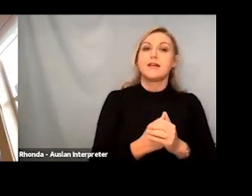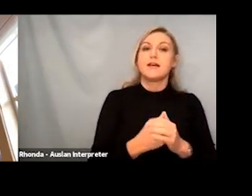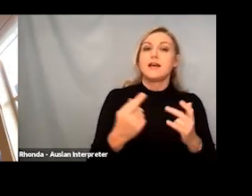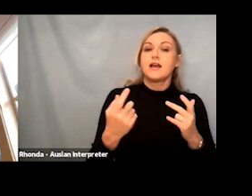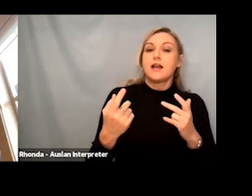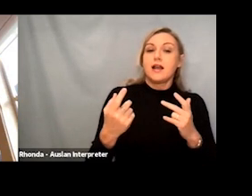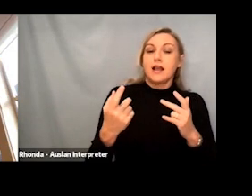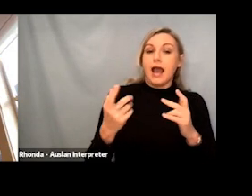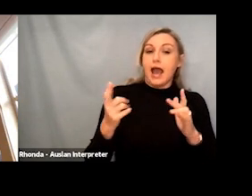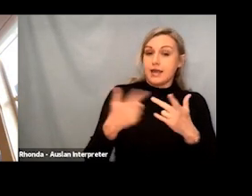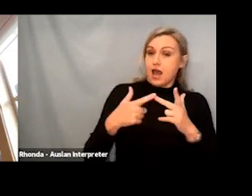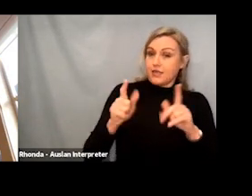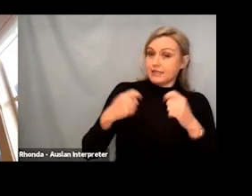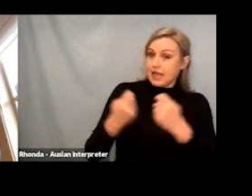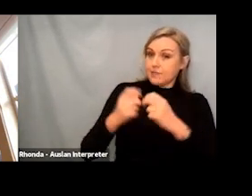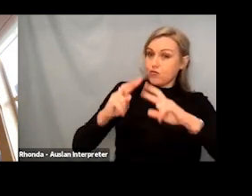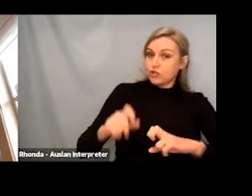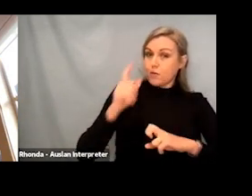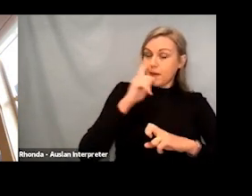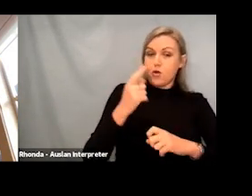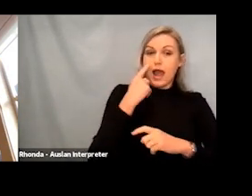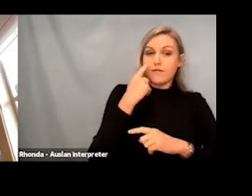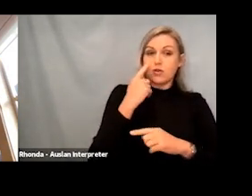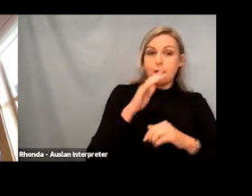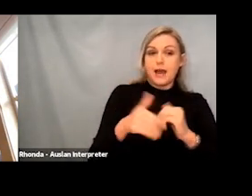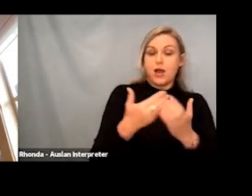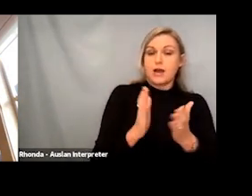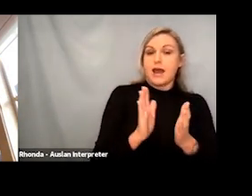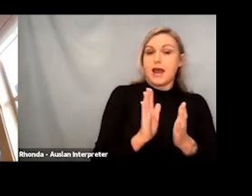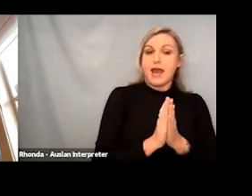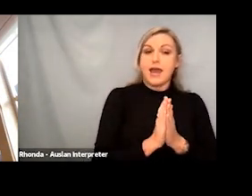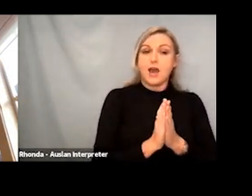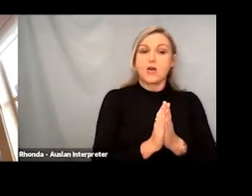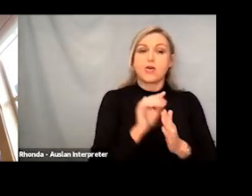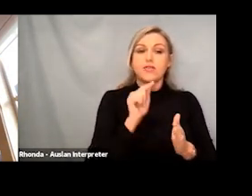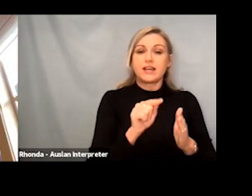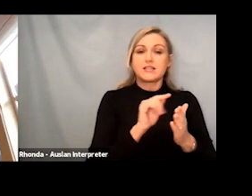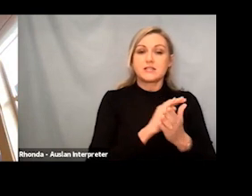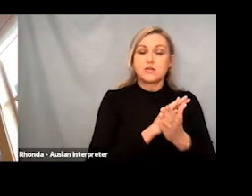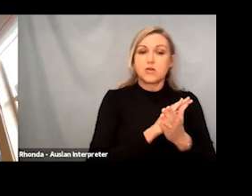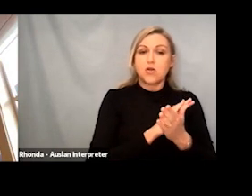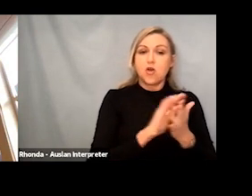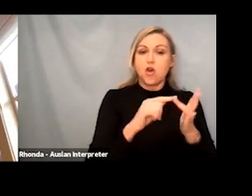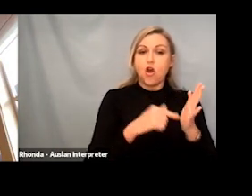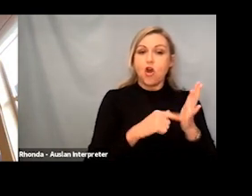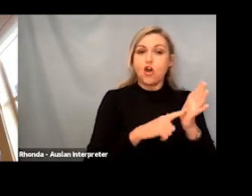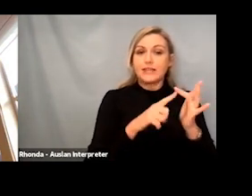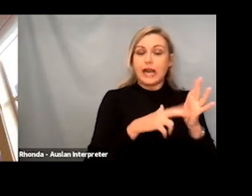at displacement of the hot ligand with